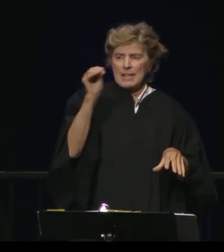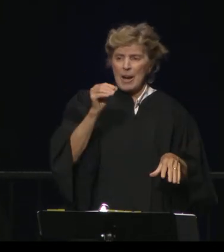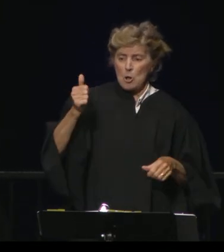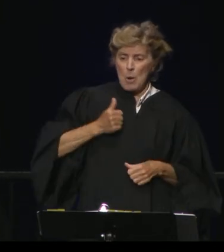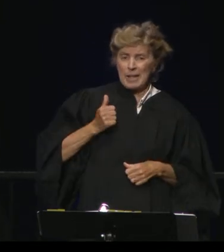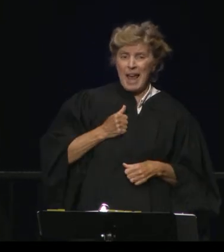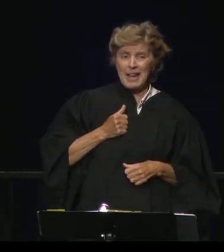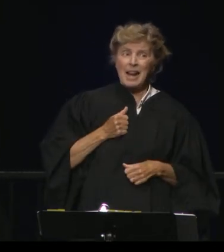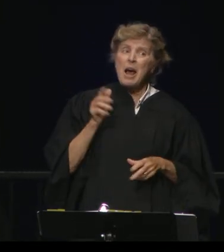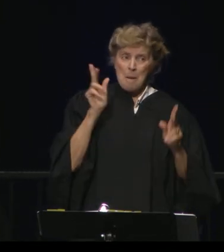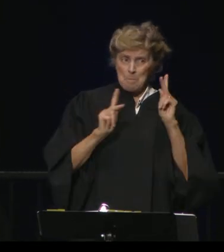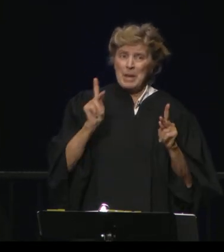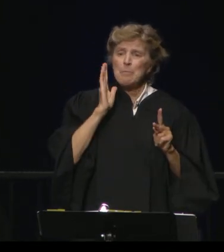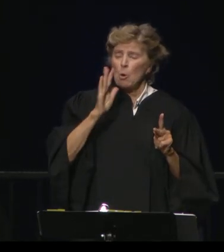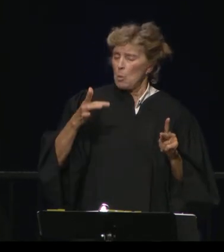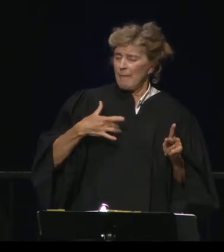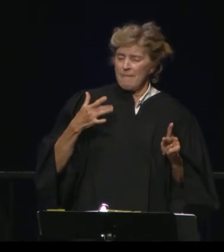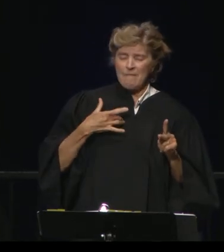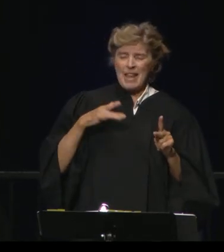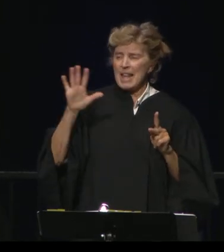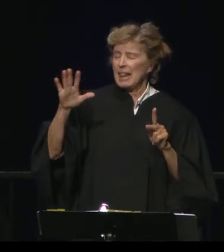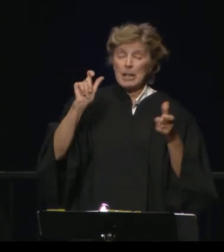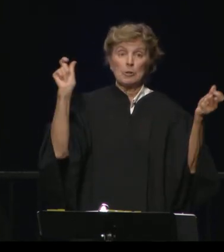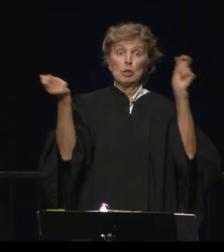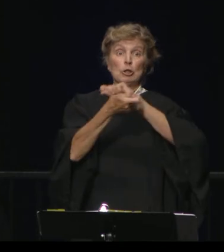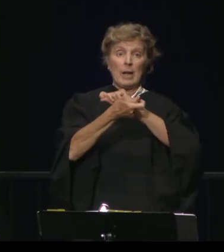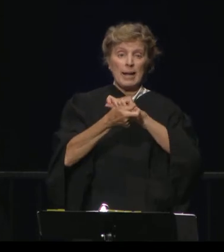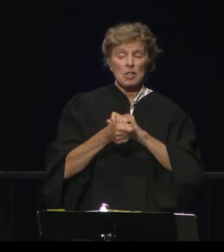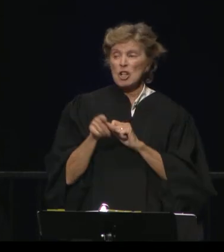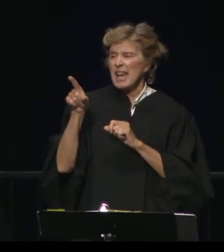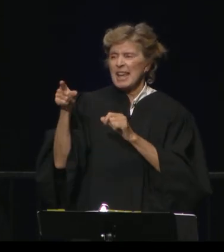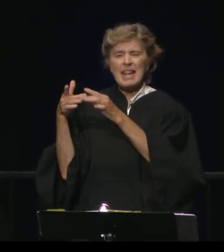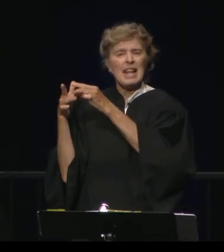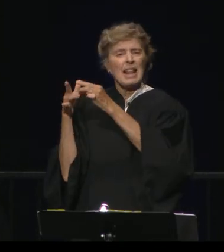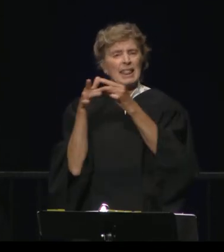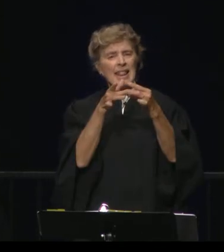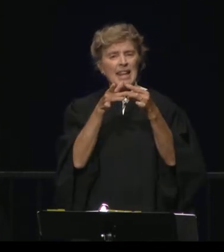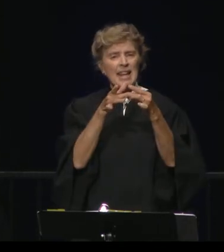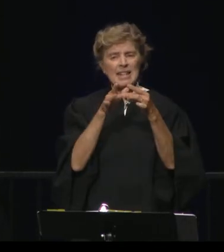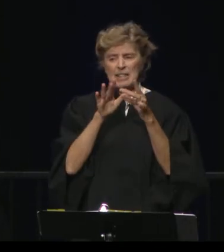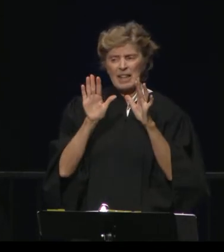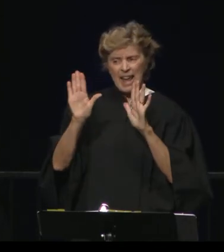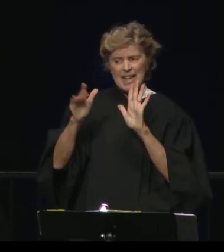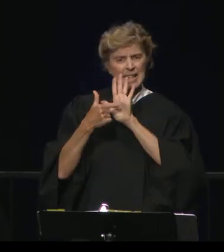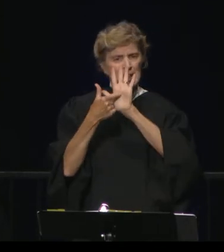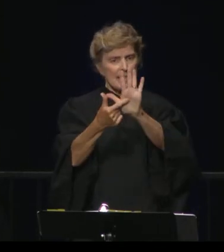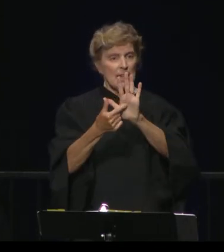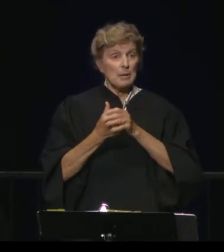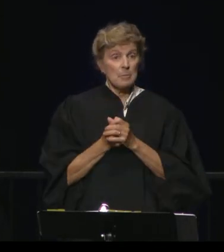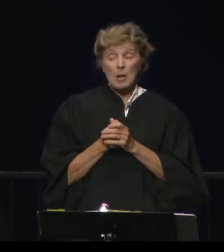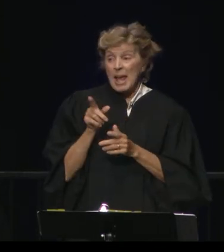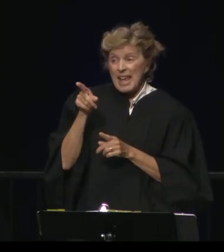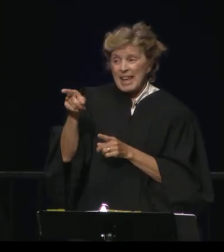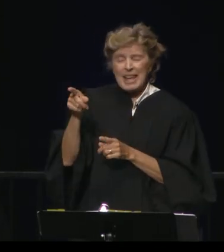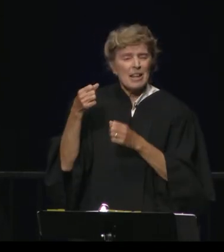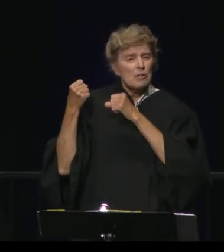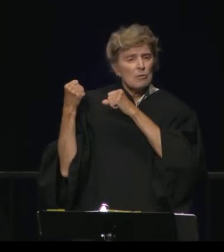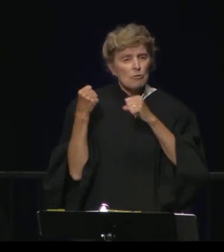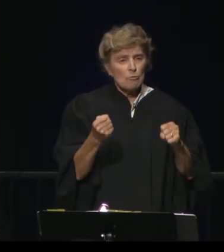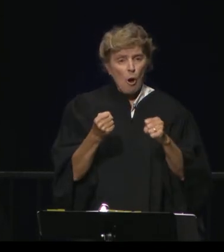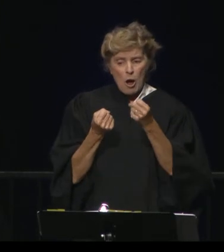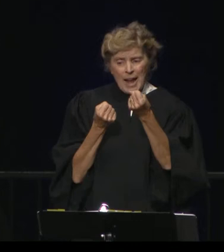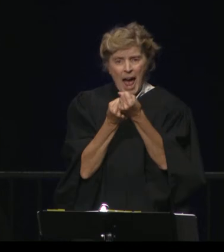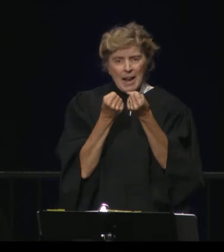for generations. He leads by example. Chief Justice Straffy is a strong advocate